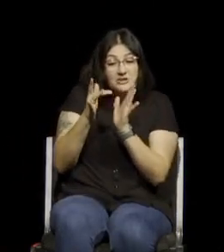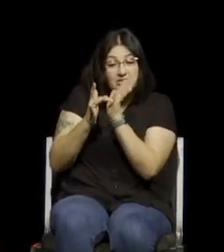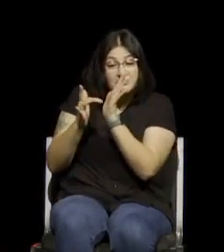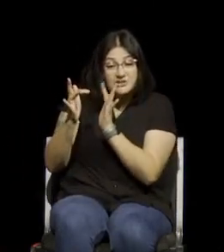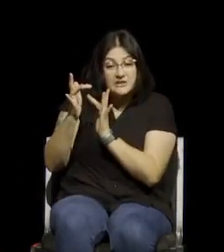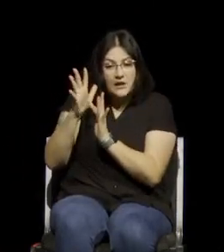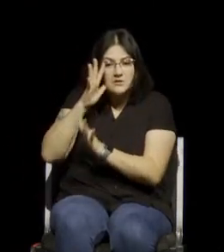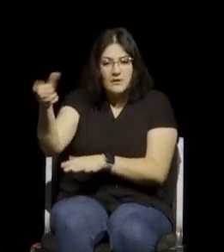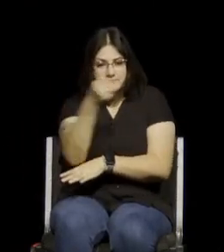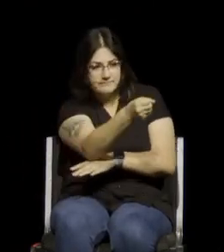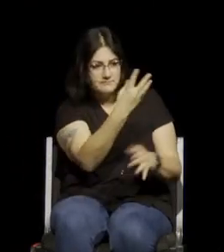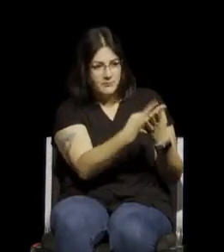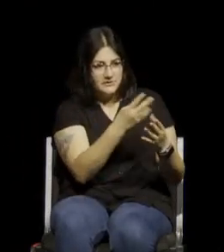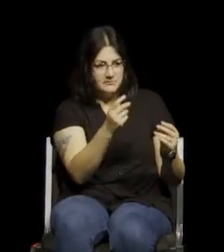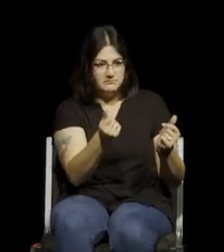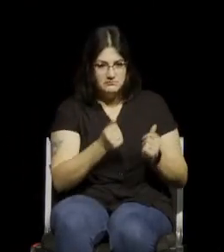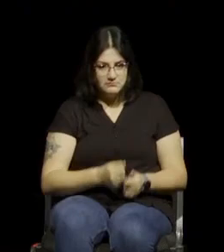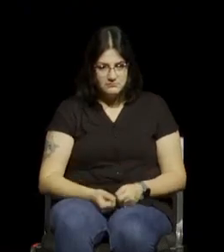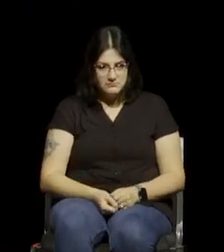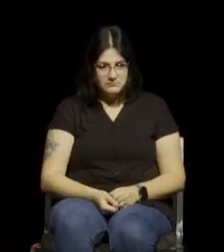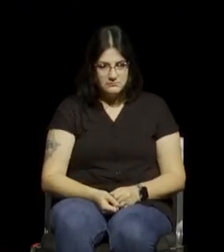you'd be thrown into a prison camp.